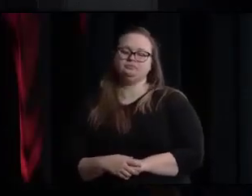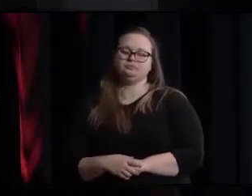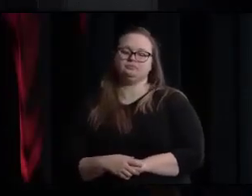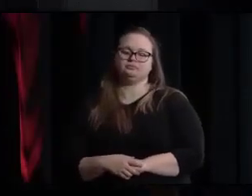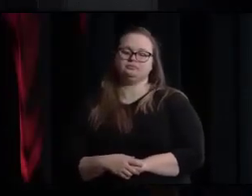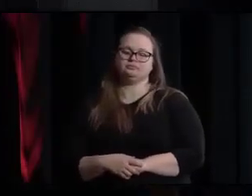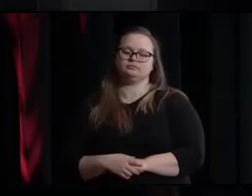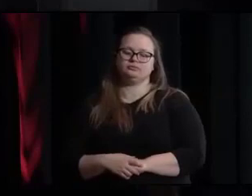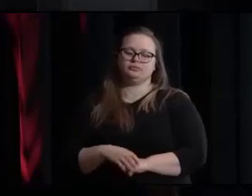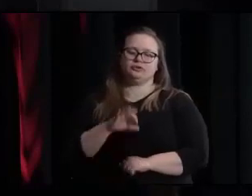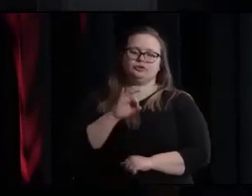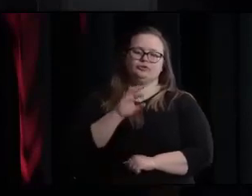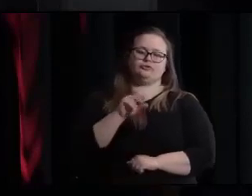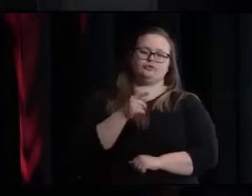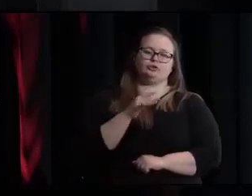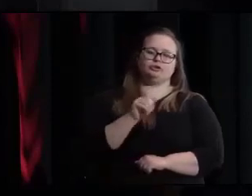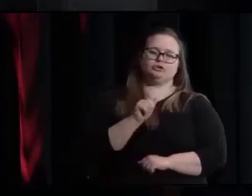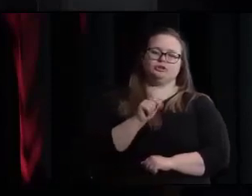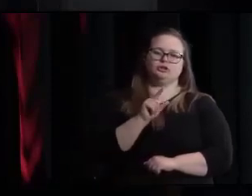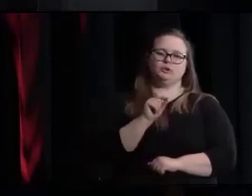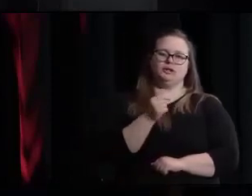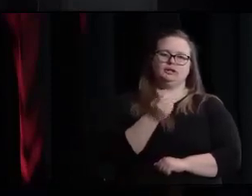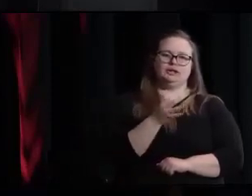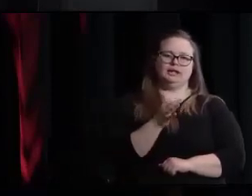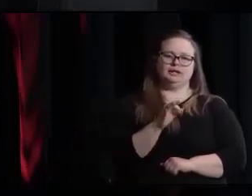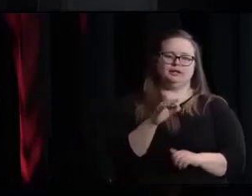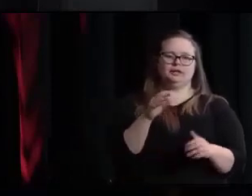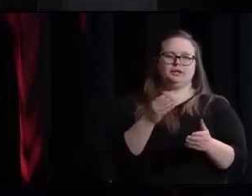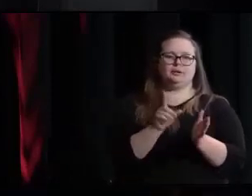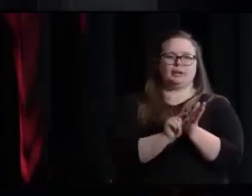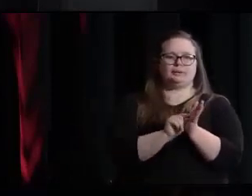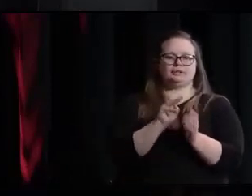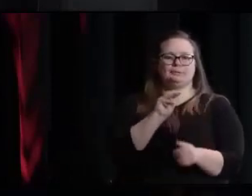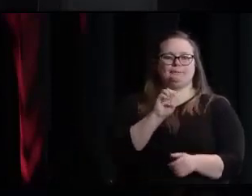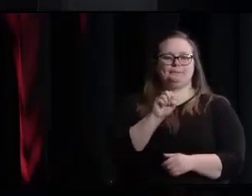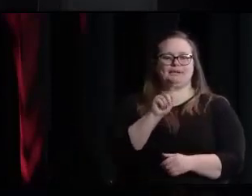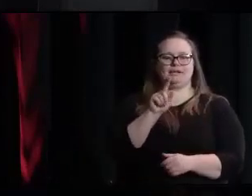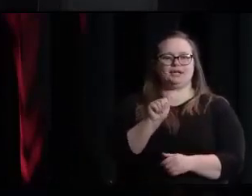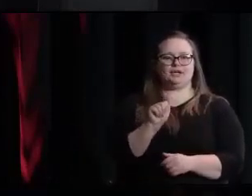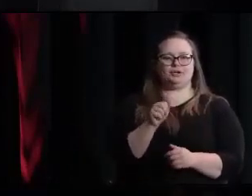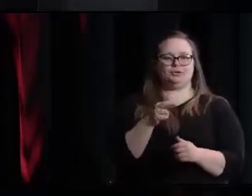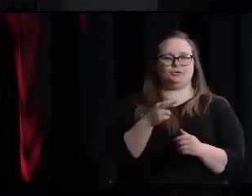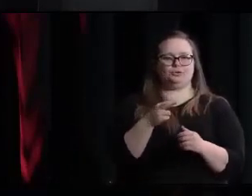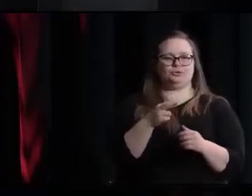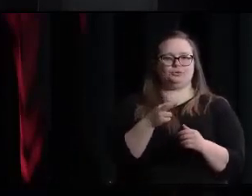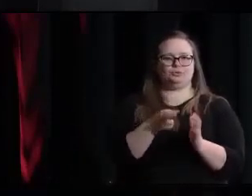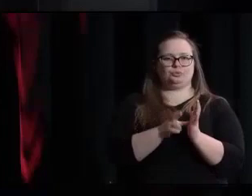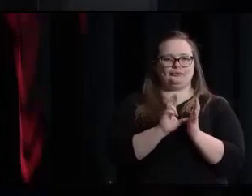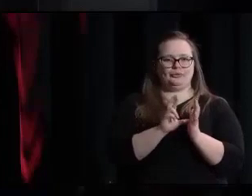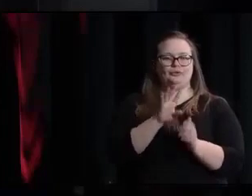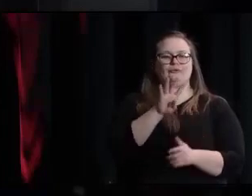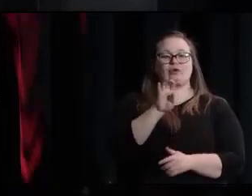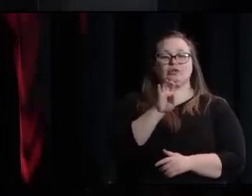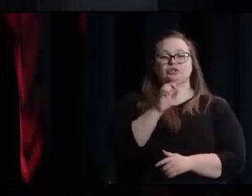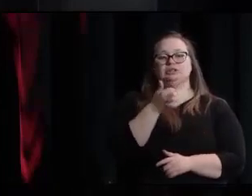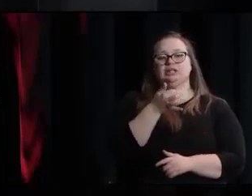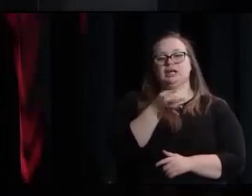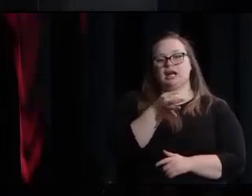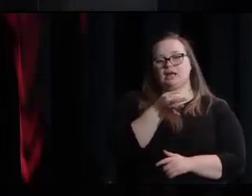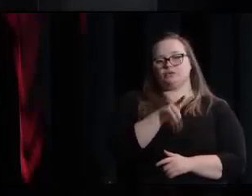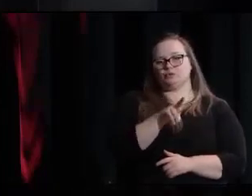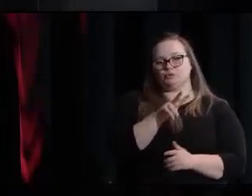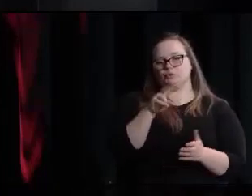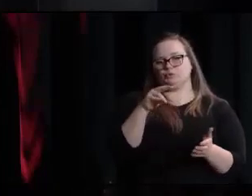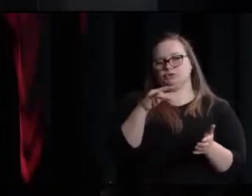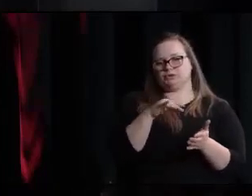in 2019 published a meta-review. So they took 492 studies on implicit